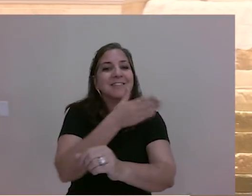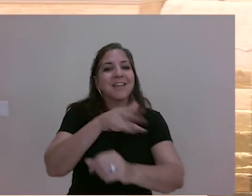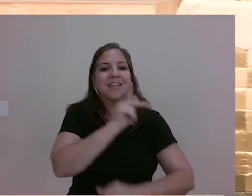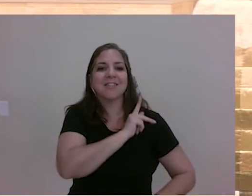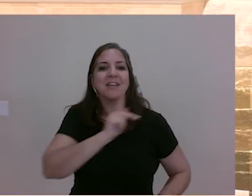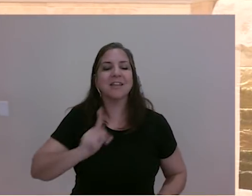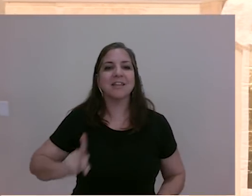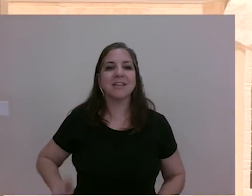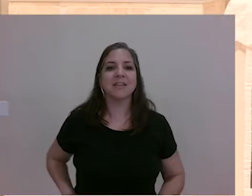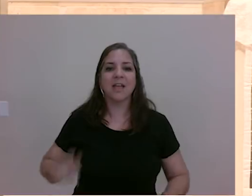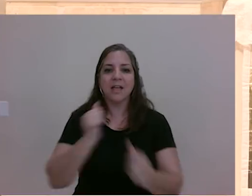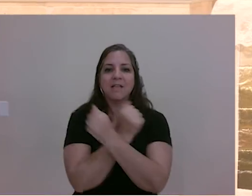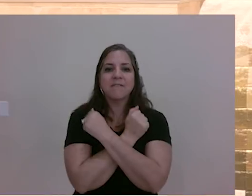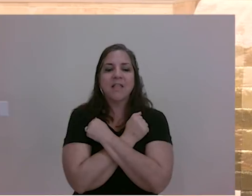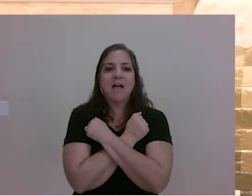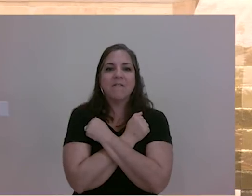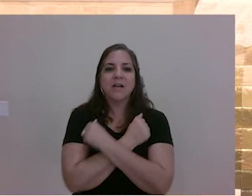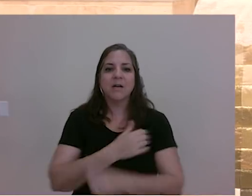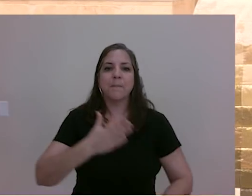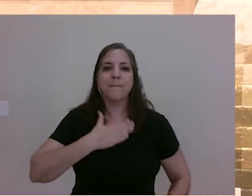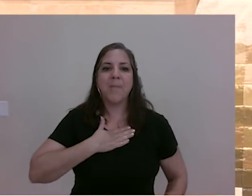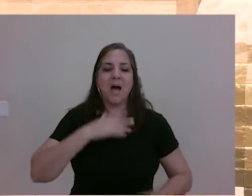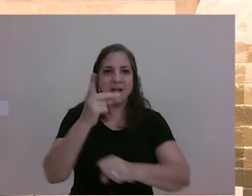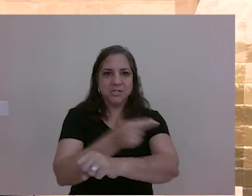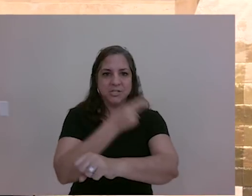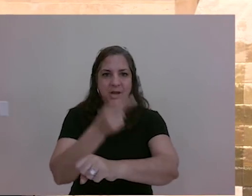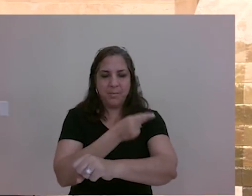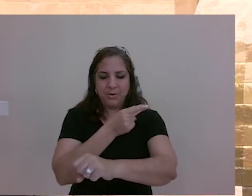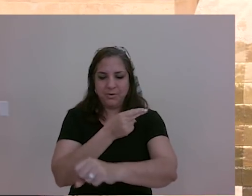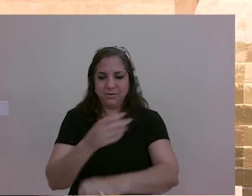the King of Love my Shepherd is."